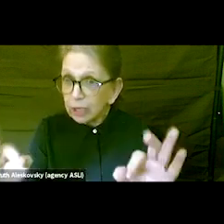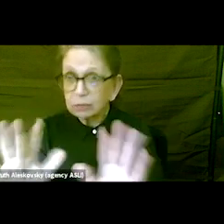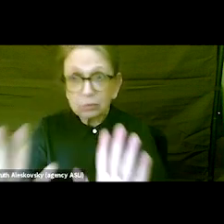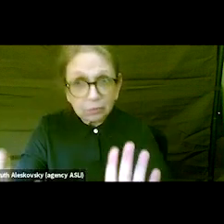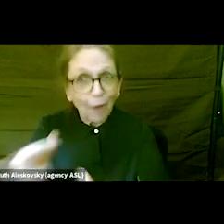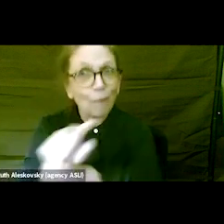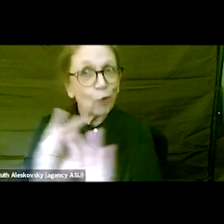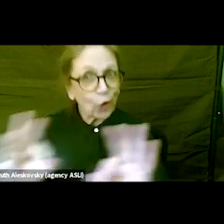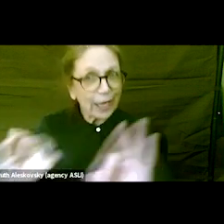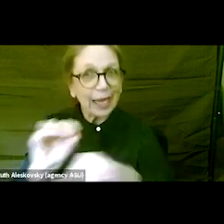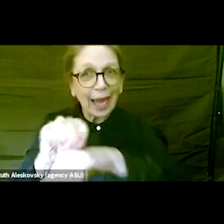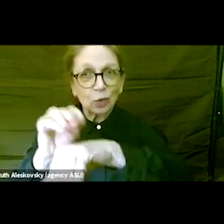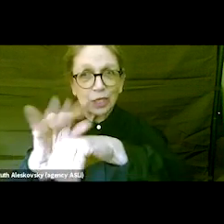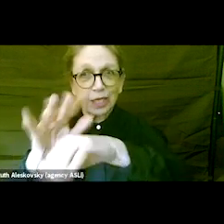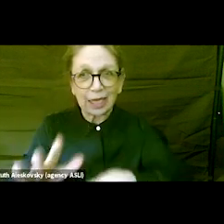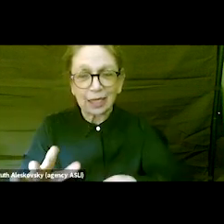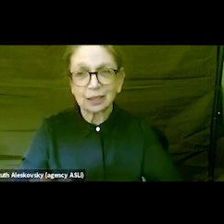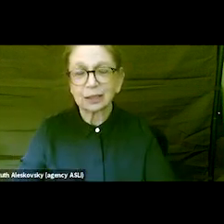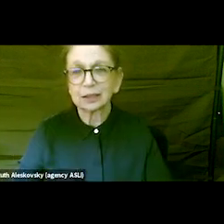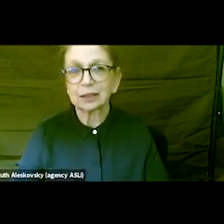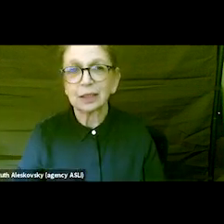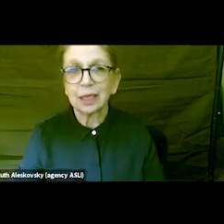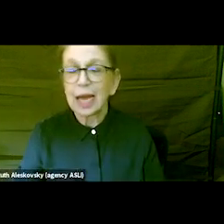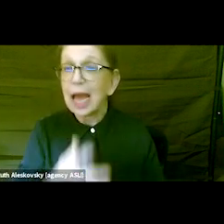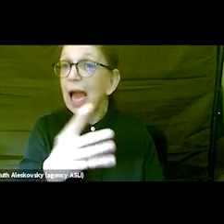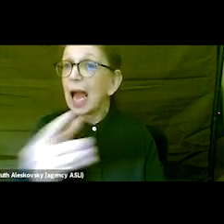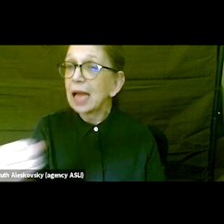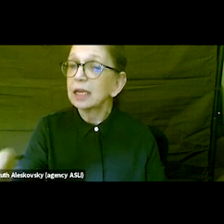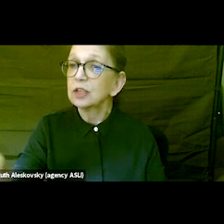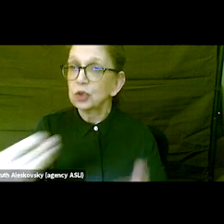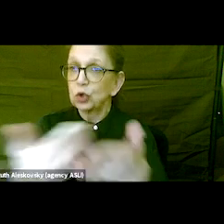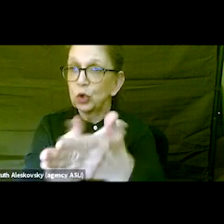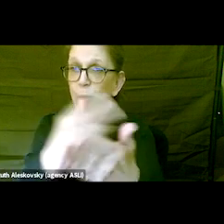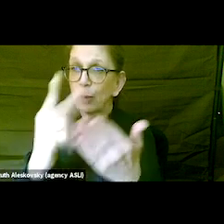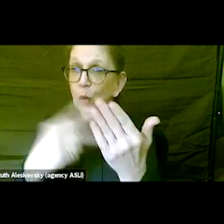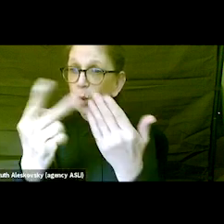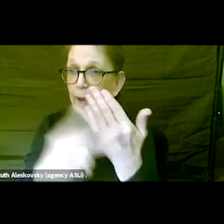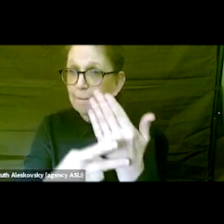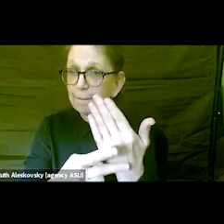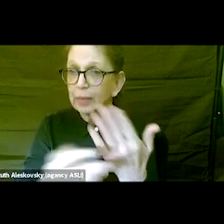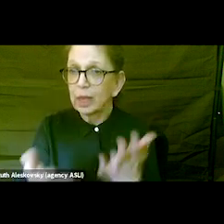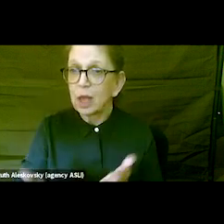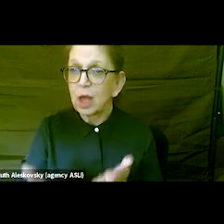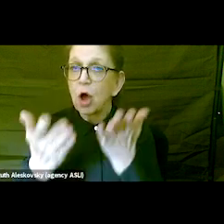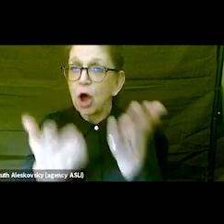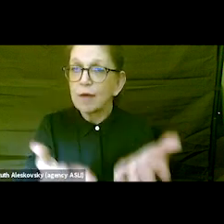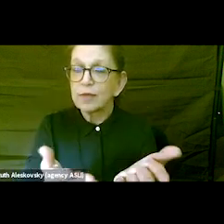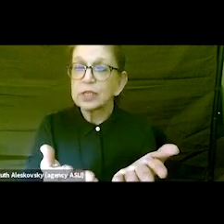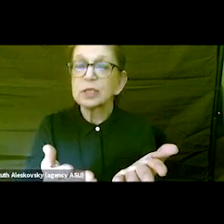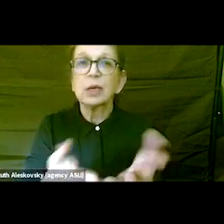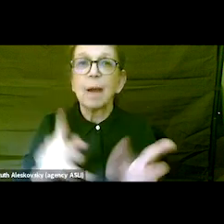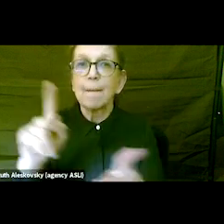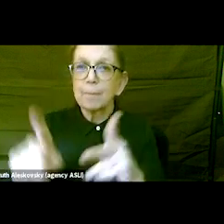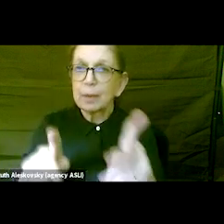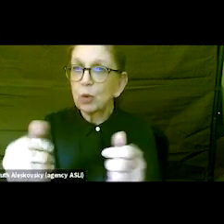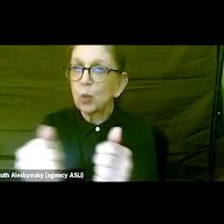Next slide, please. Empowered NYC is an initiative that offers New Yorkers with disabilities and their families